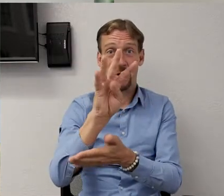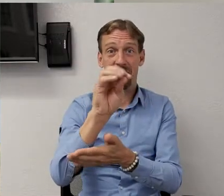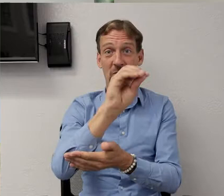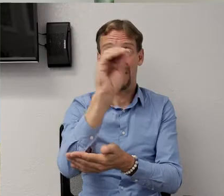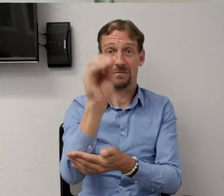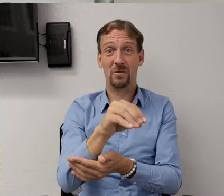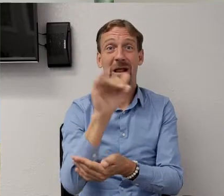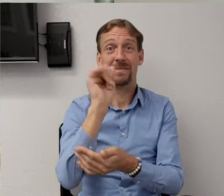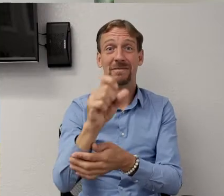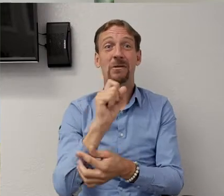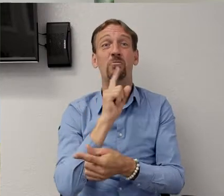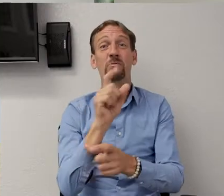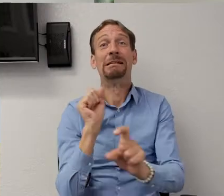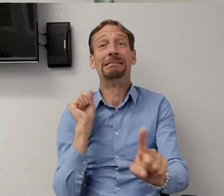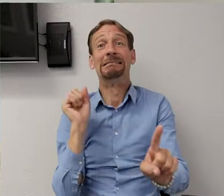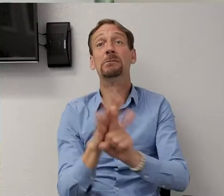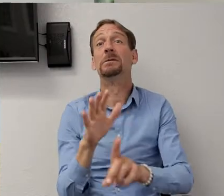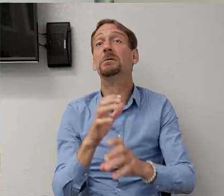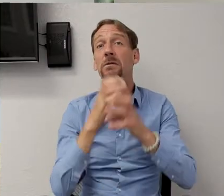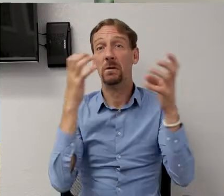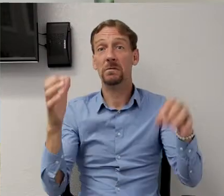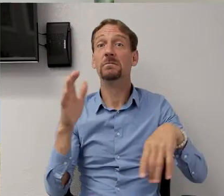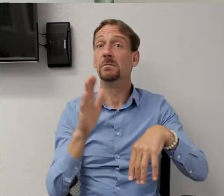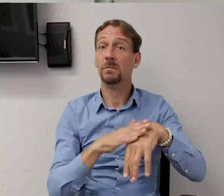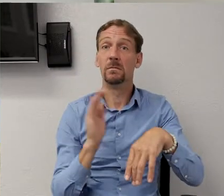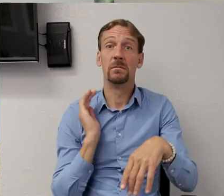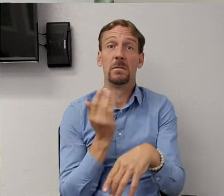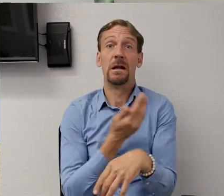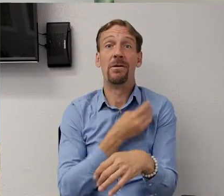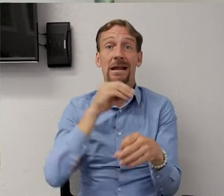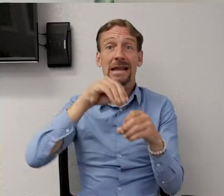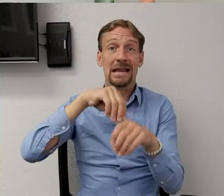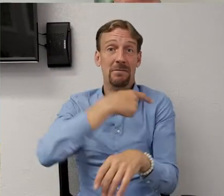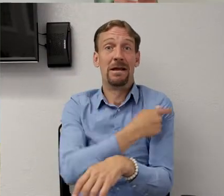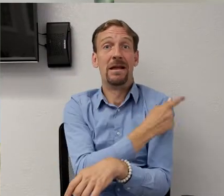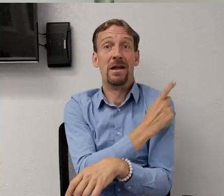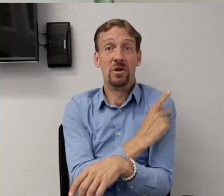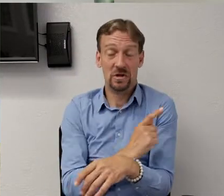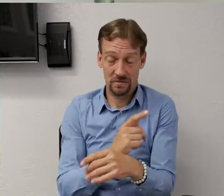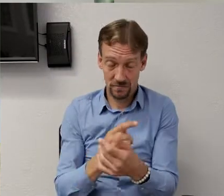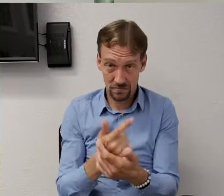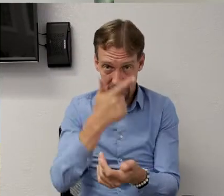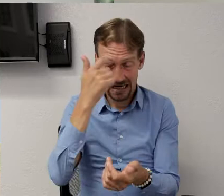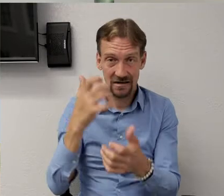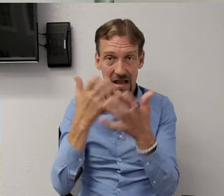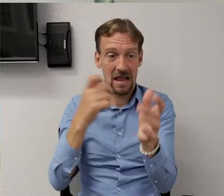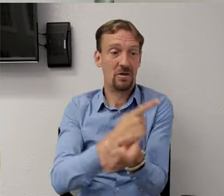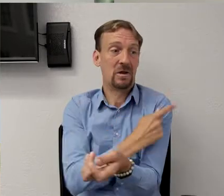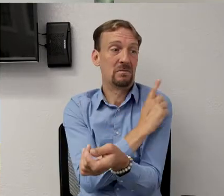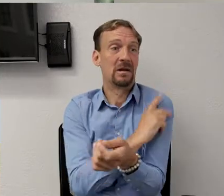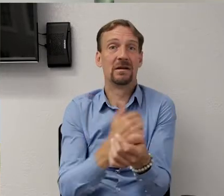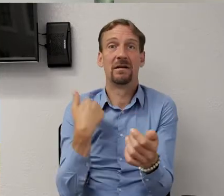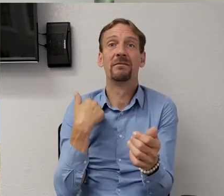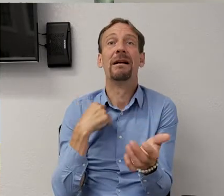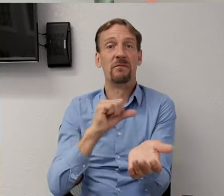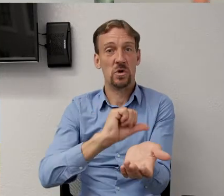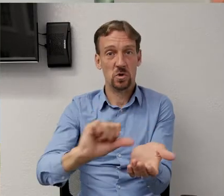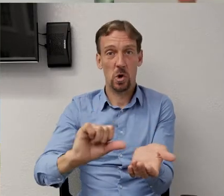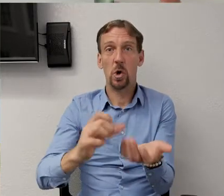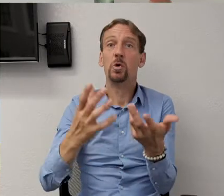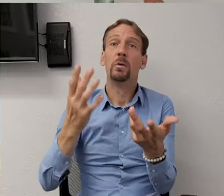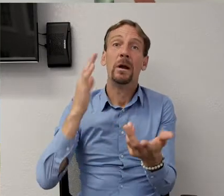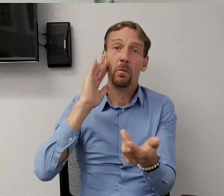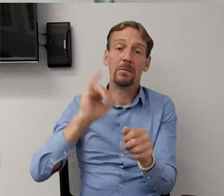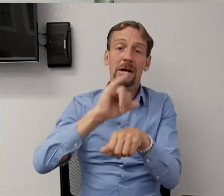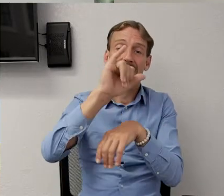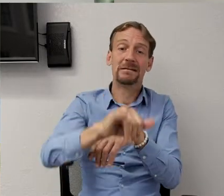the greatest impact on our inpatient census. Because many of those patients that had surgery would stay postoperatively